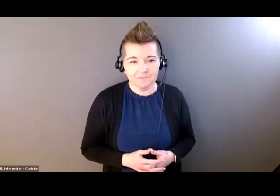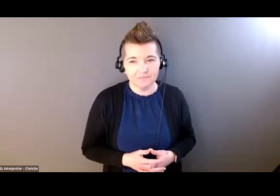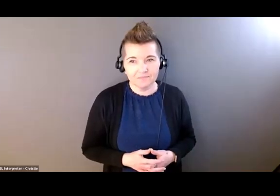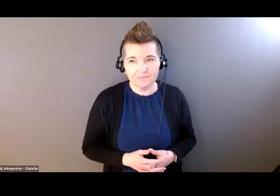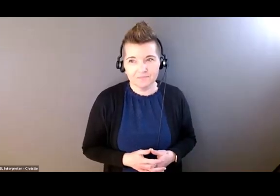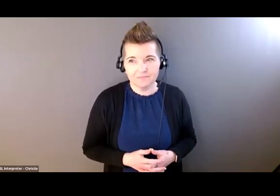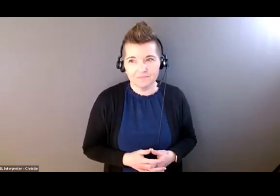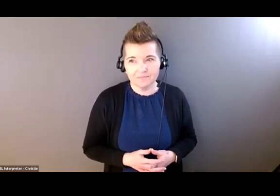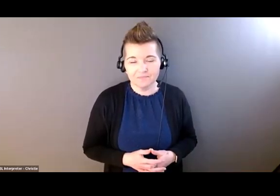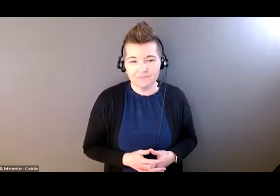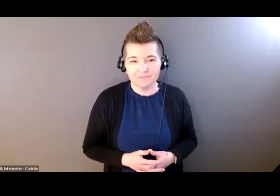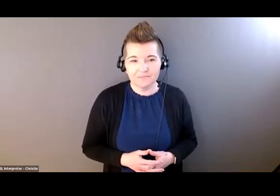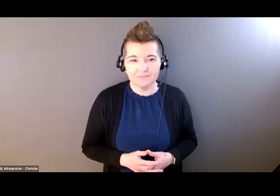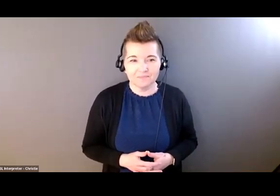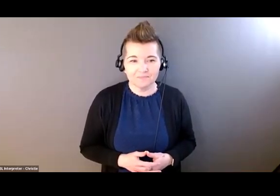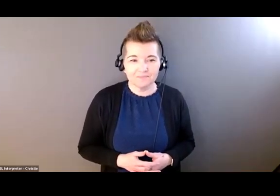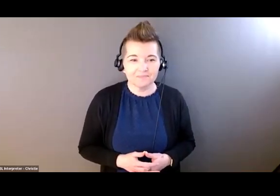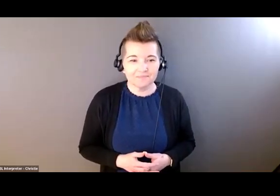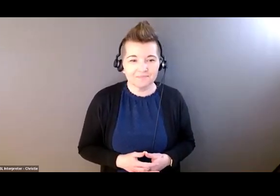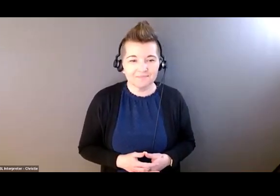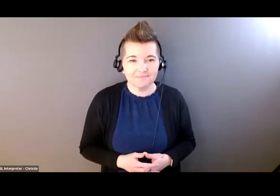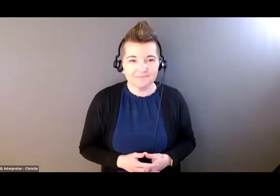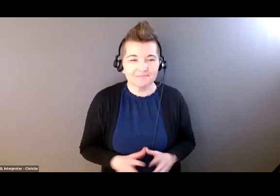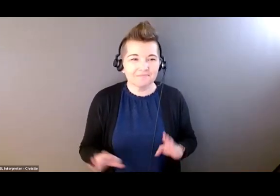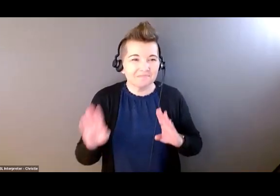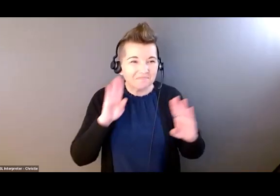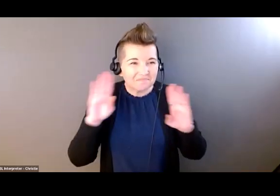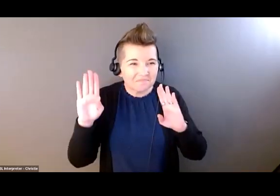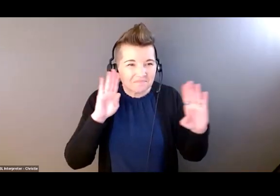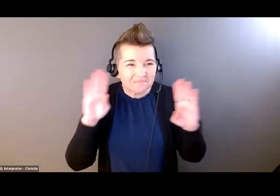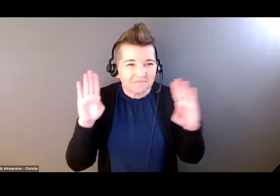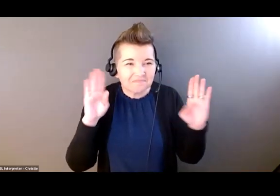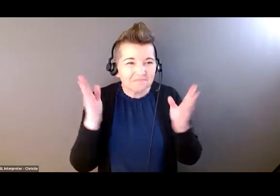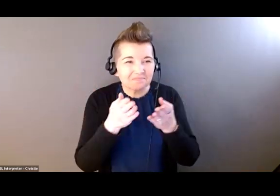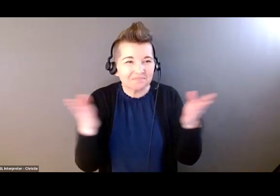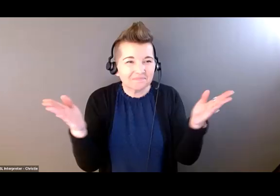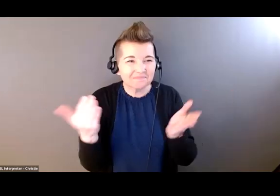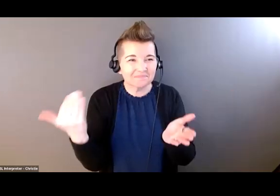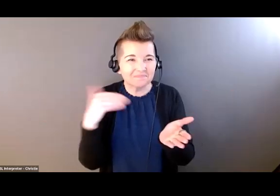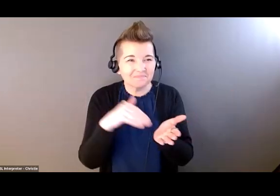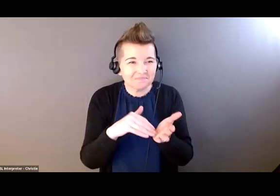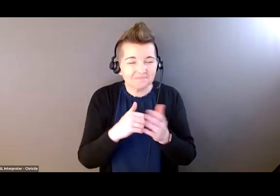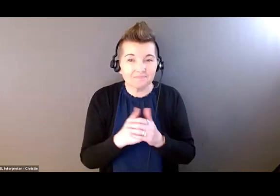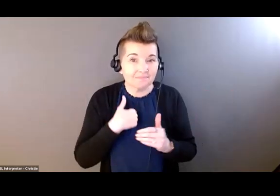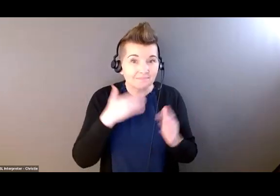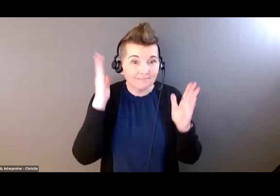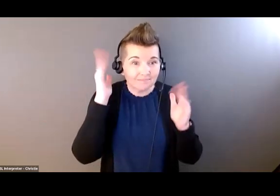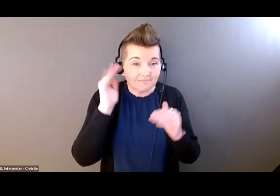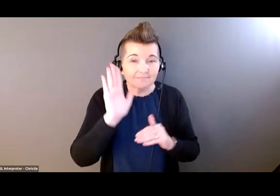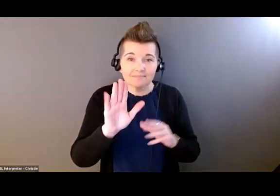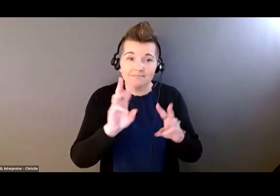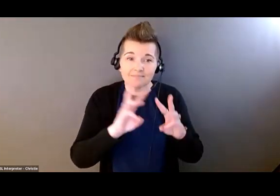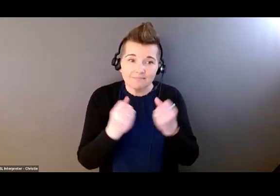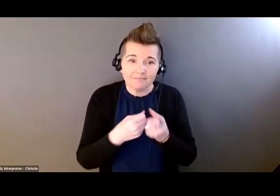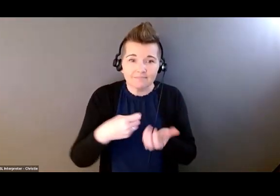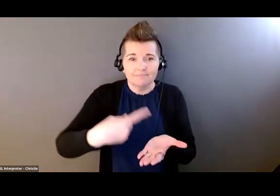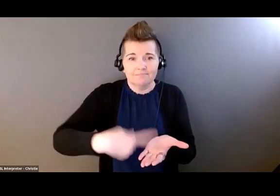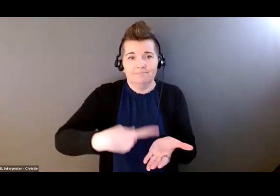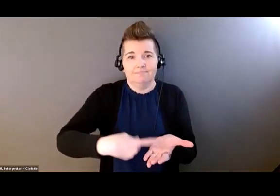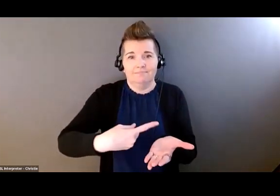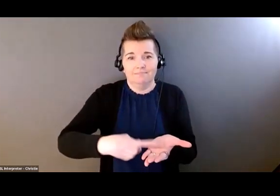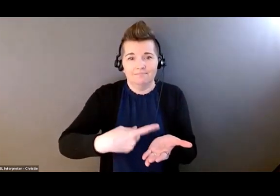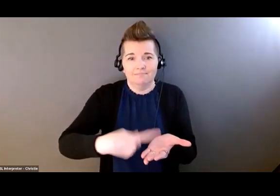just keep doing the work that you're doing. Everyone has a voice, and